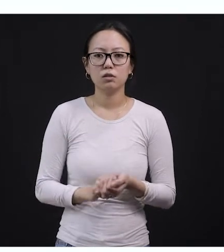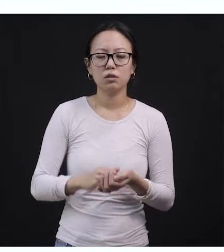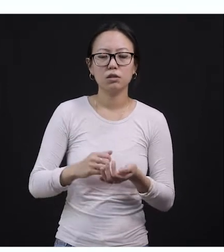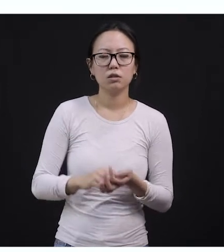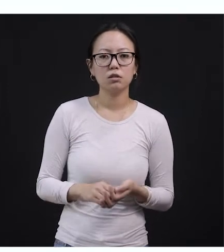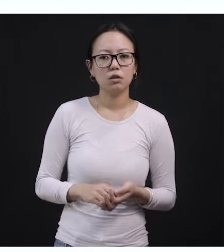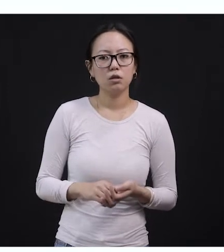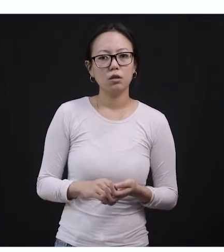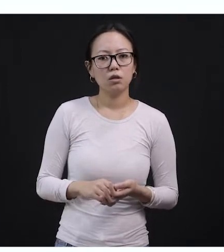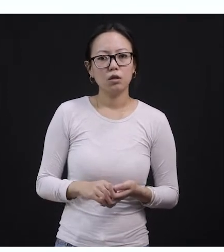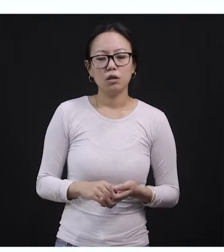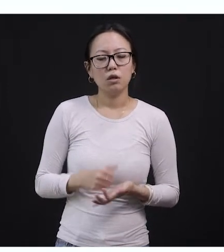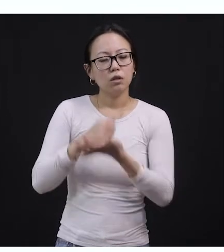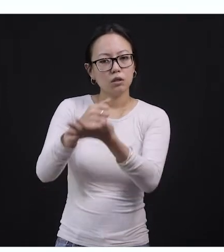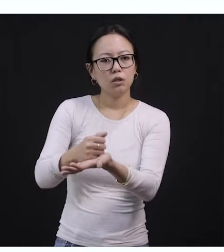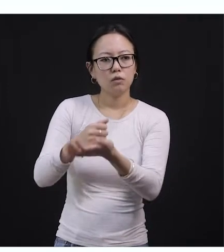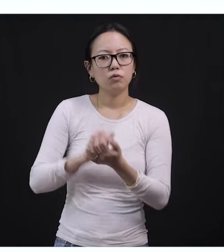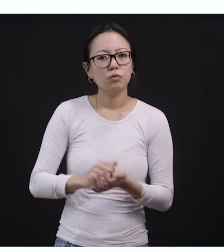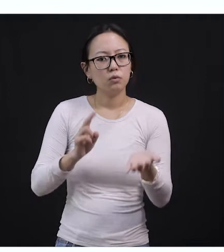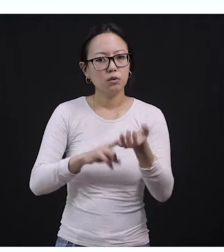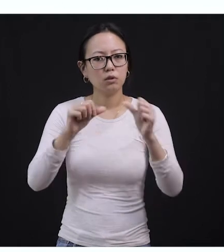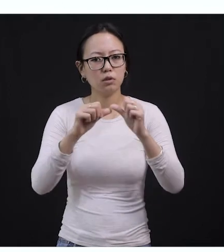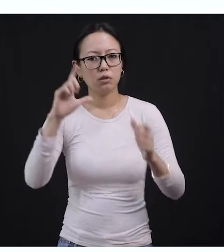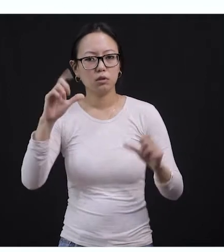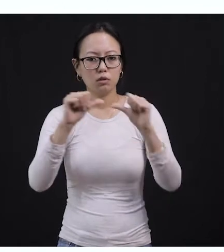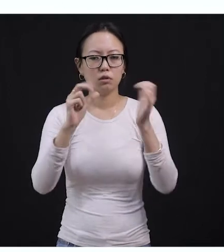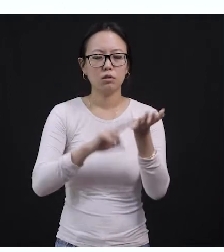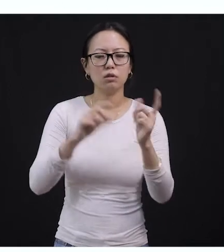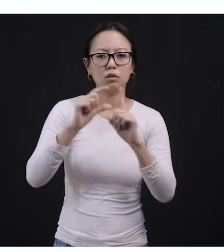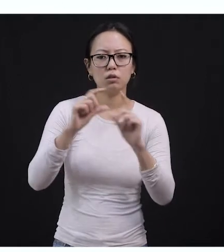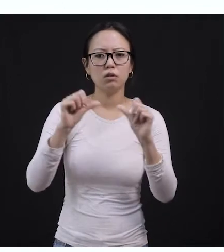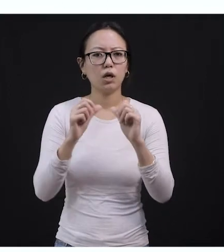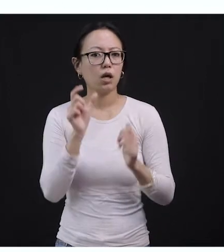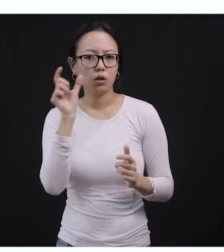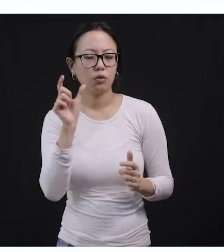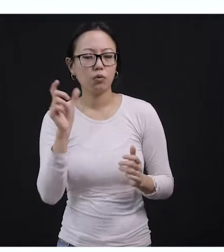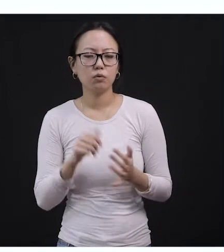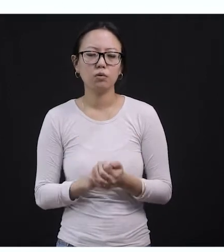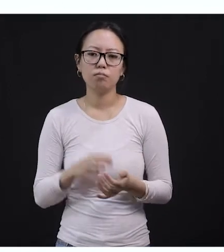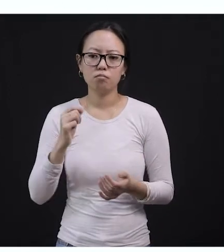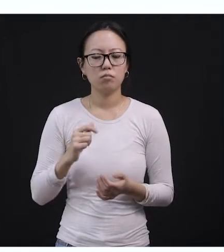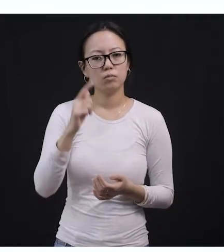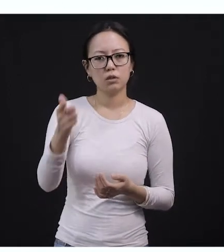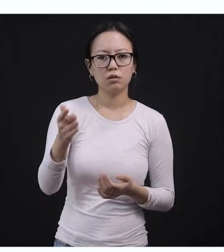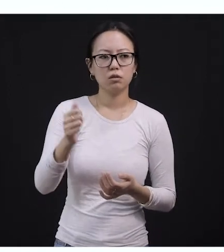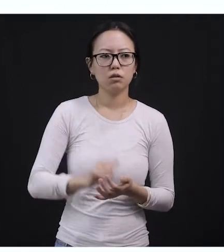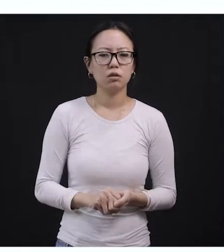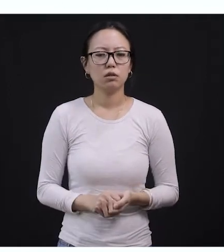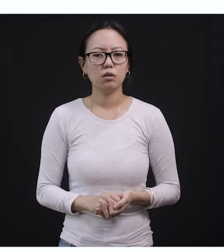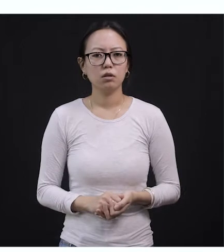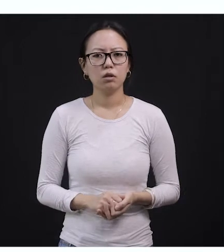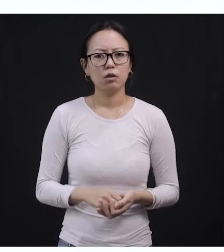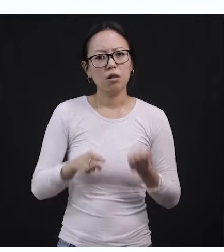University by giving support, which later part this university became a universal university. Okay, so